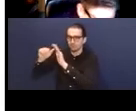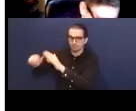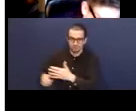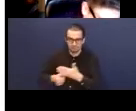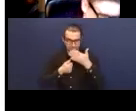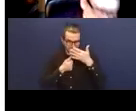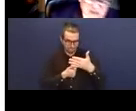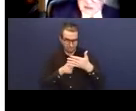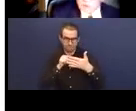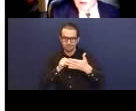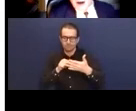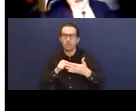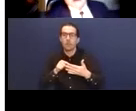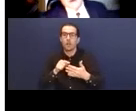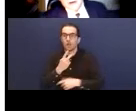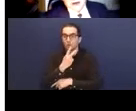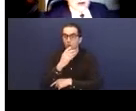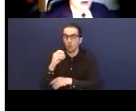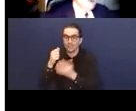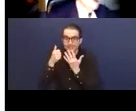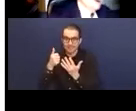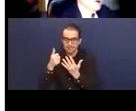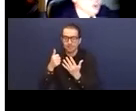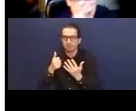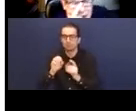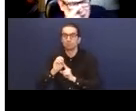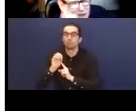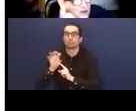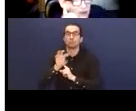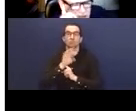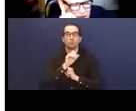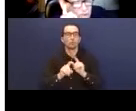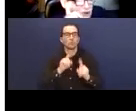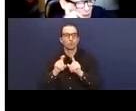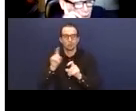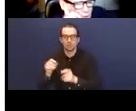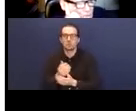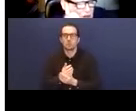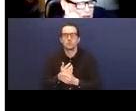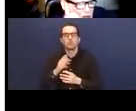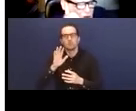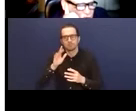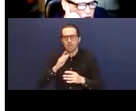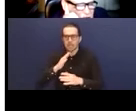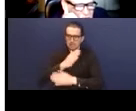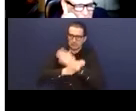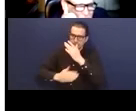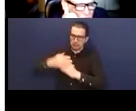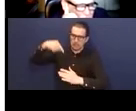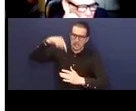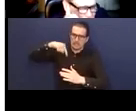works. It is not a census where every household door is knocked on. It is a statistical sample,